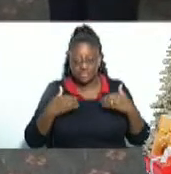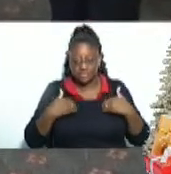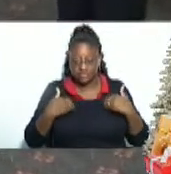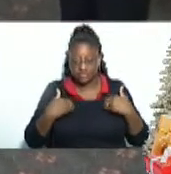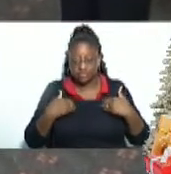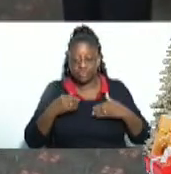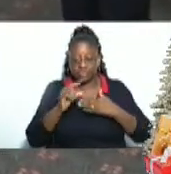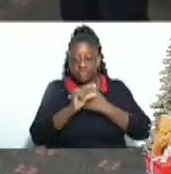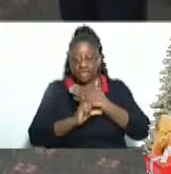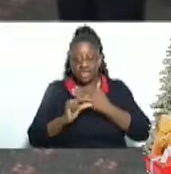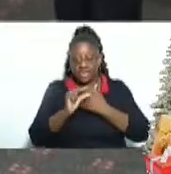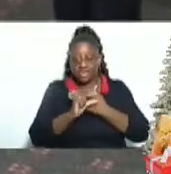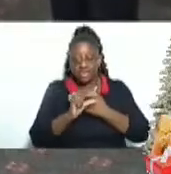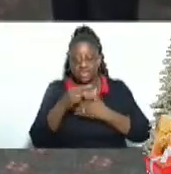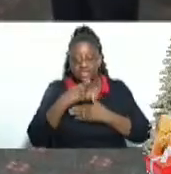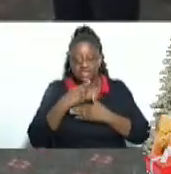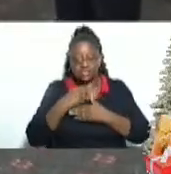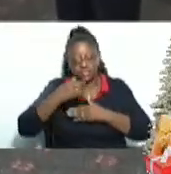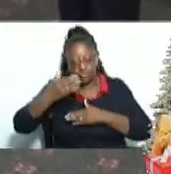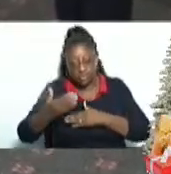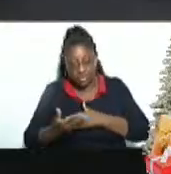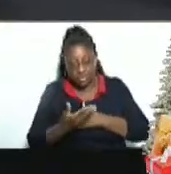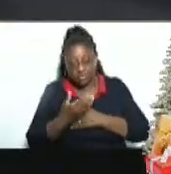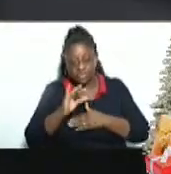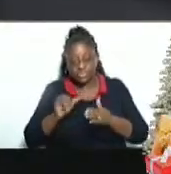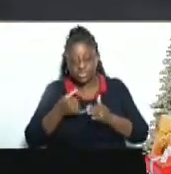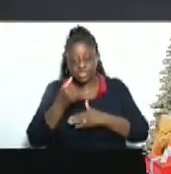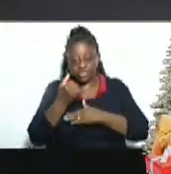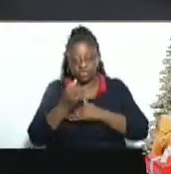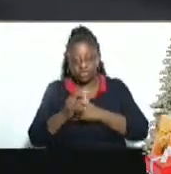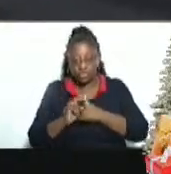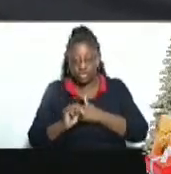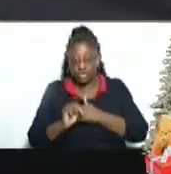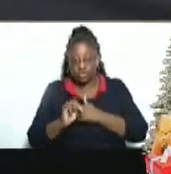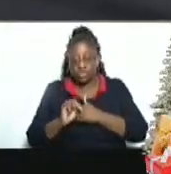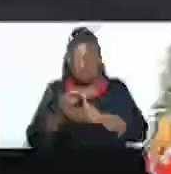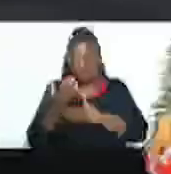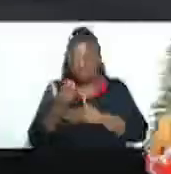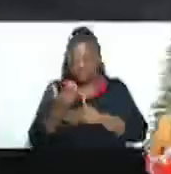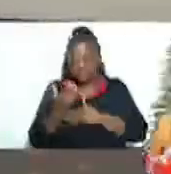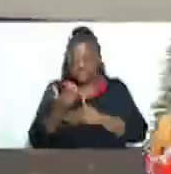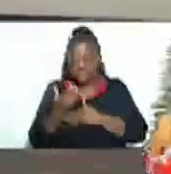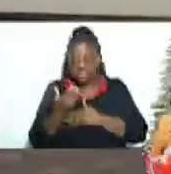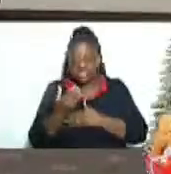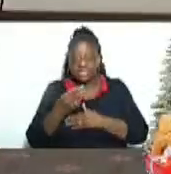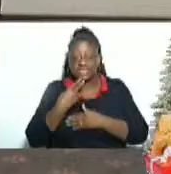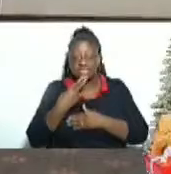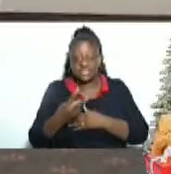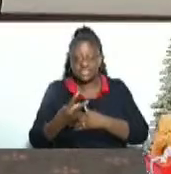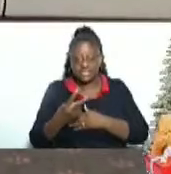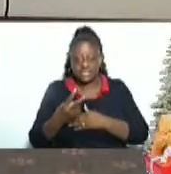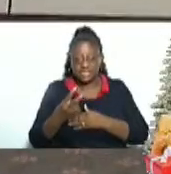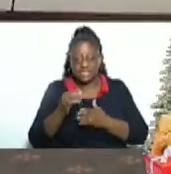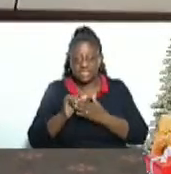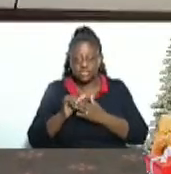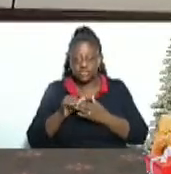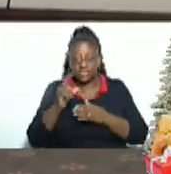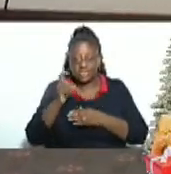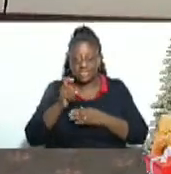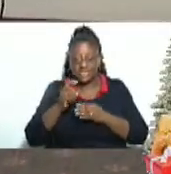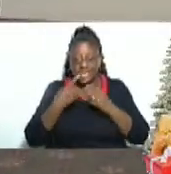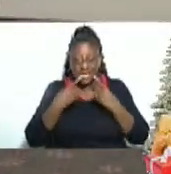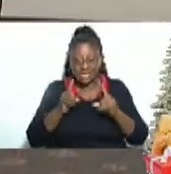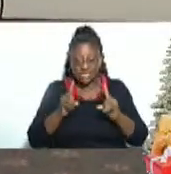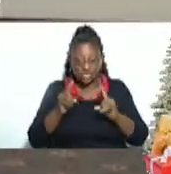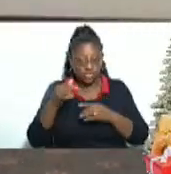As the program prepares to welcome new recruits January 15th, 2024, the nation's chief inviting youth to answer the call